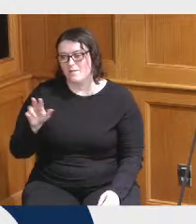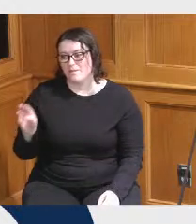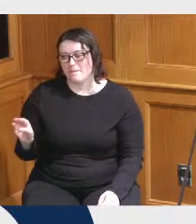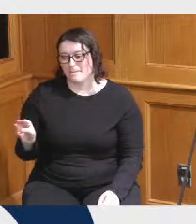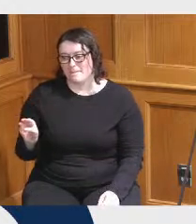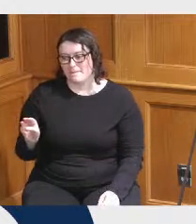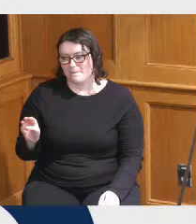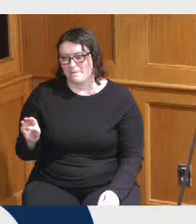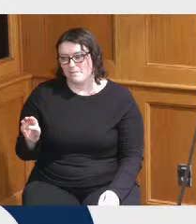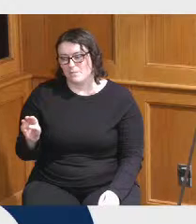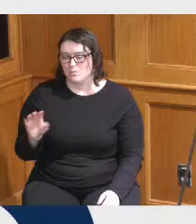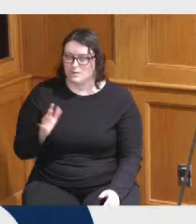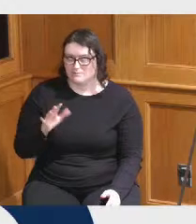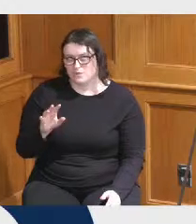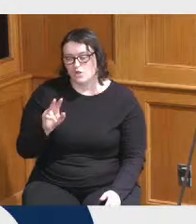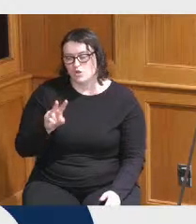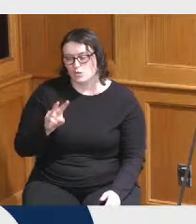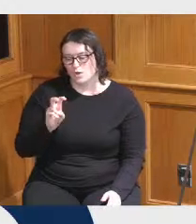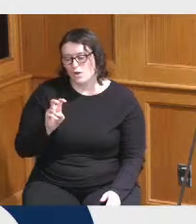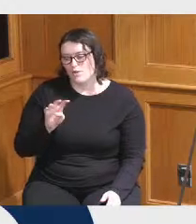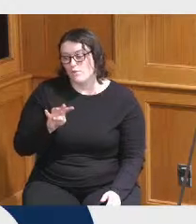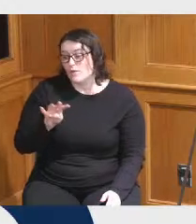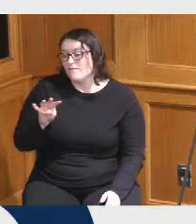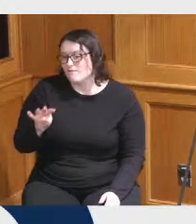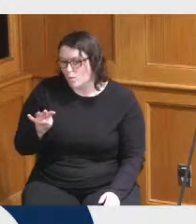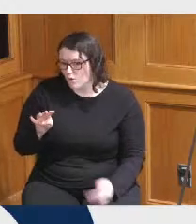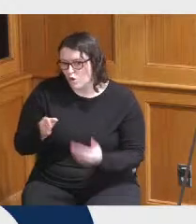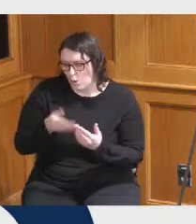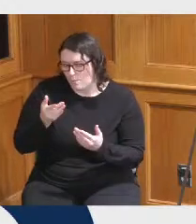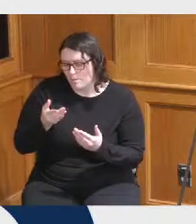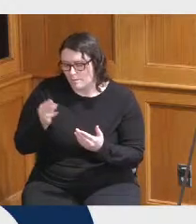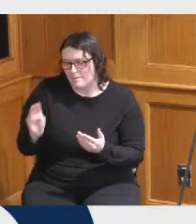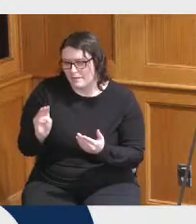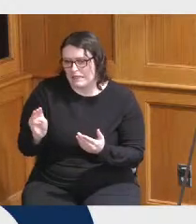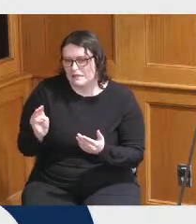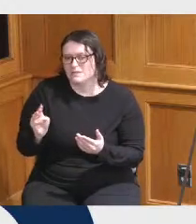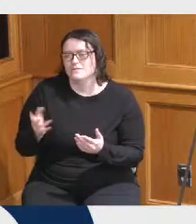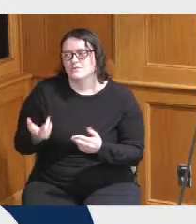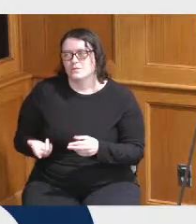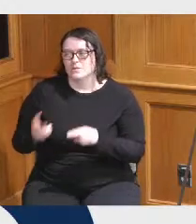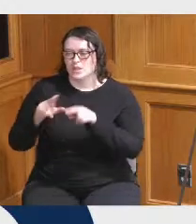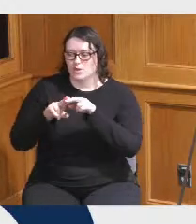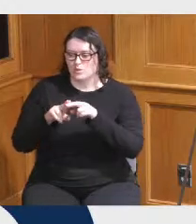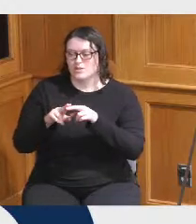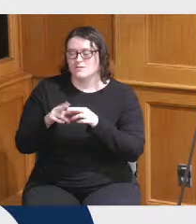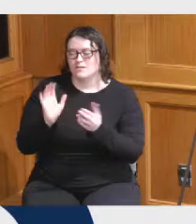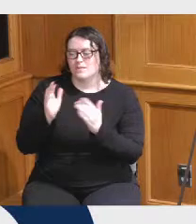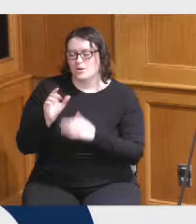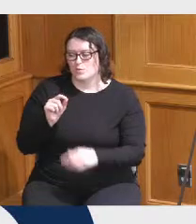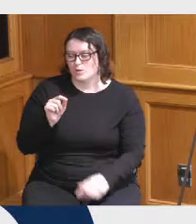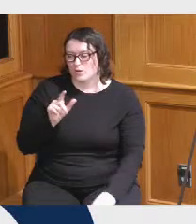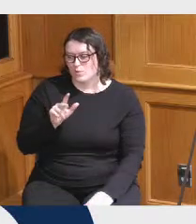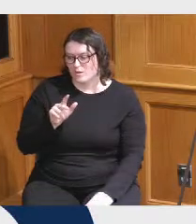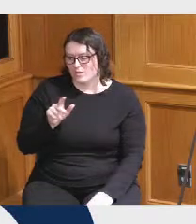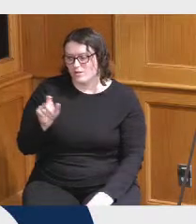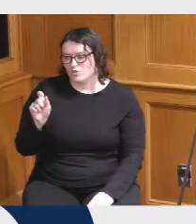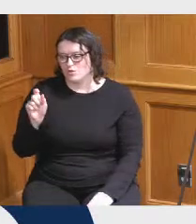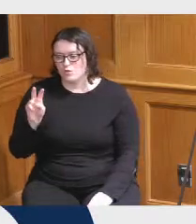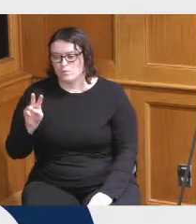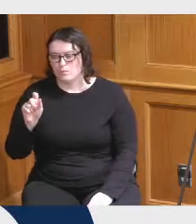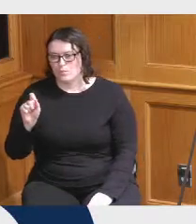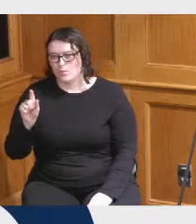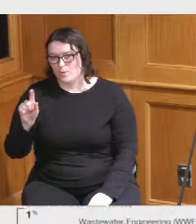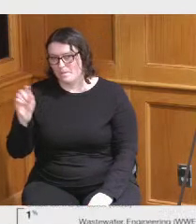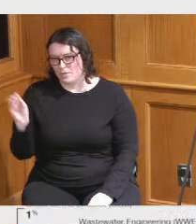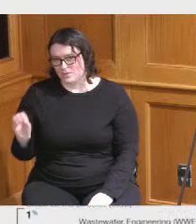nearly 244 million. Again, overall, the increase from 2023 is about 2.1%.